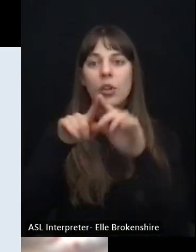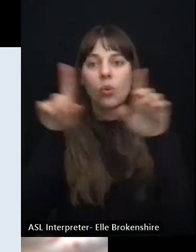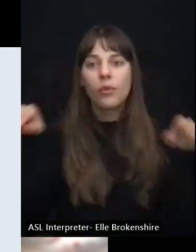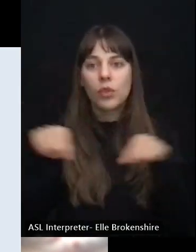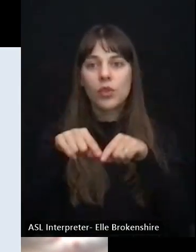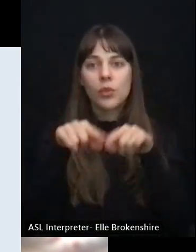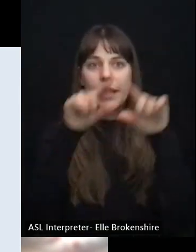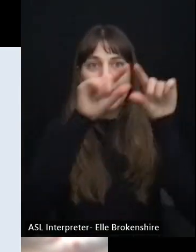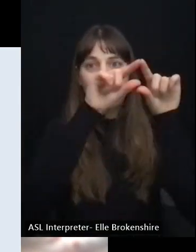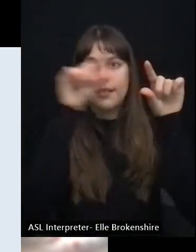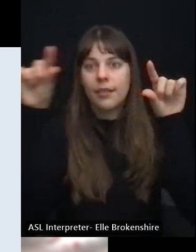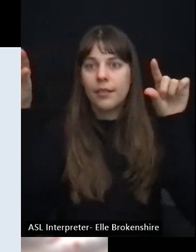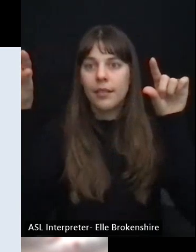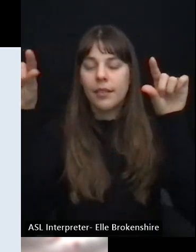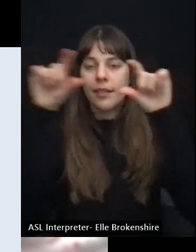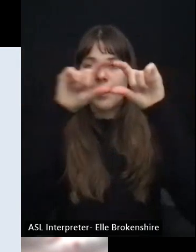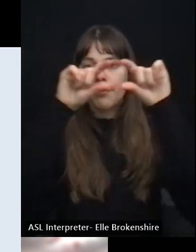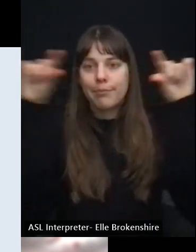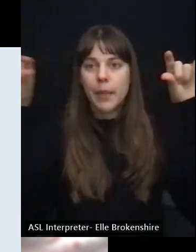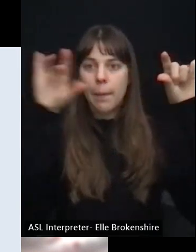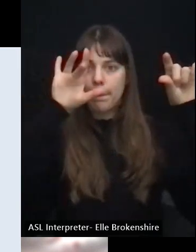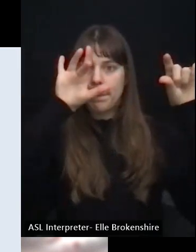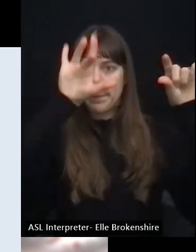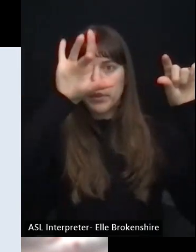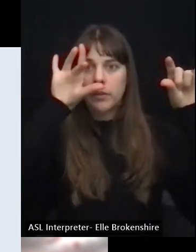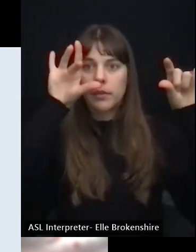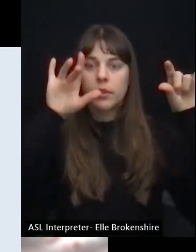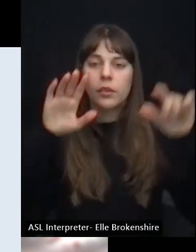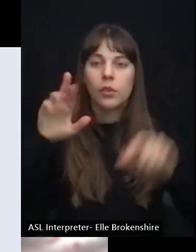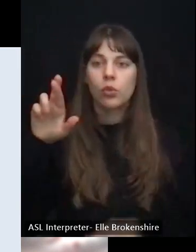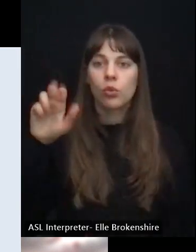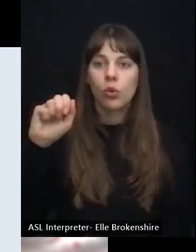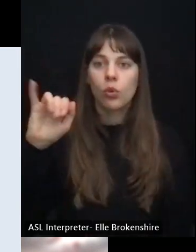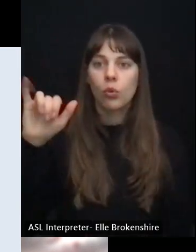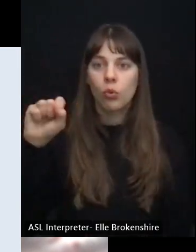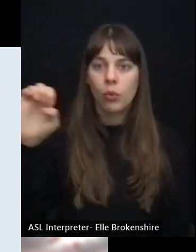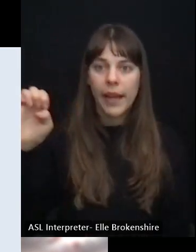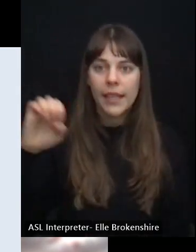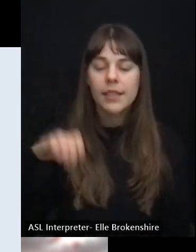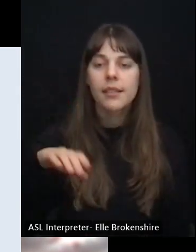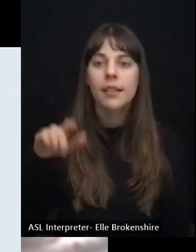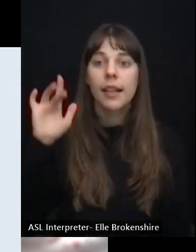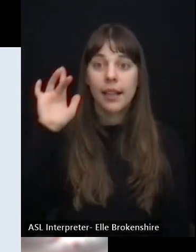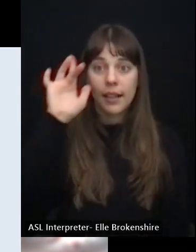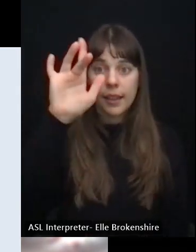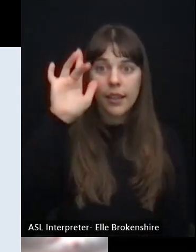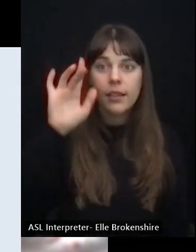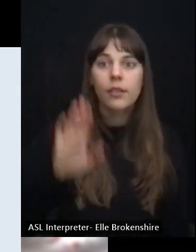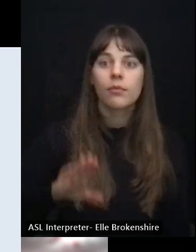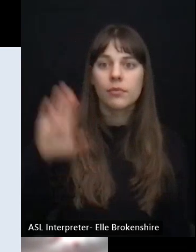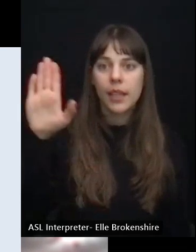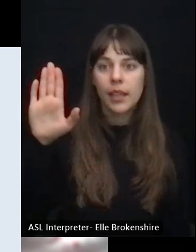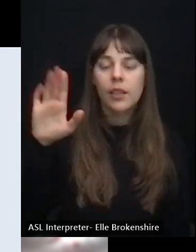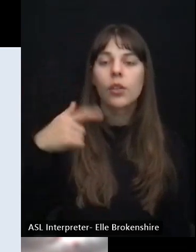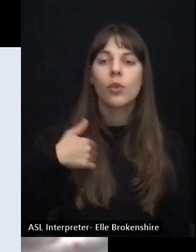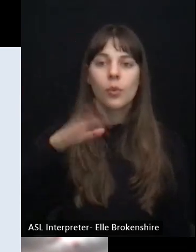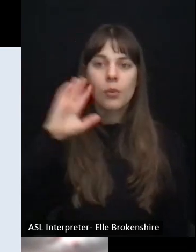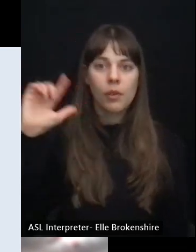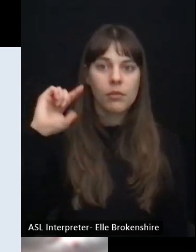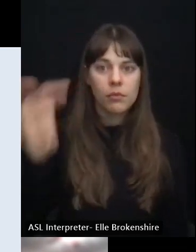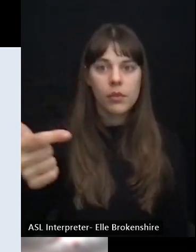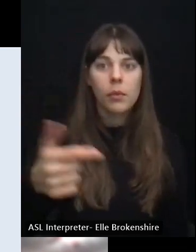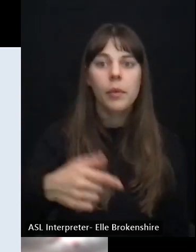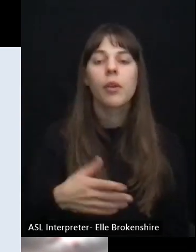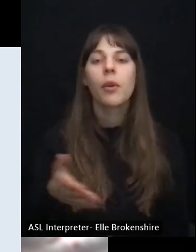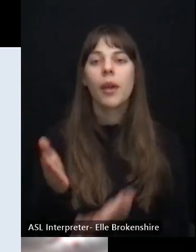upper portion of the program. You just click that and we'll call on you. We ask that you